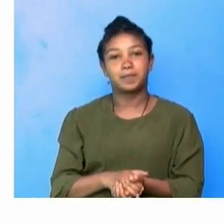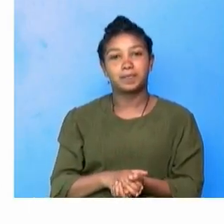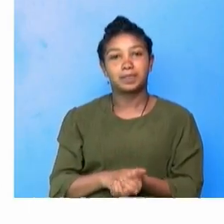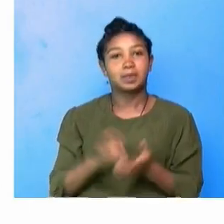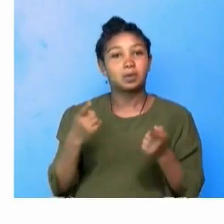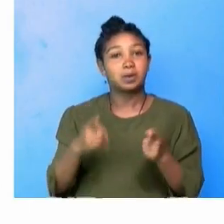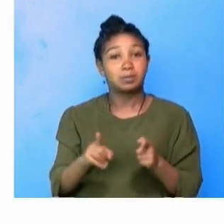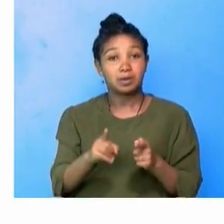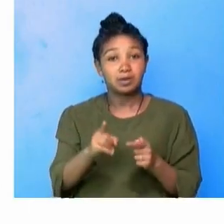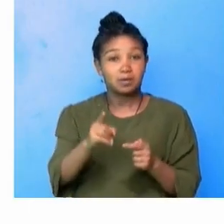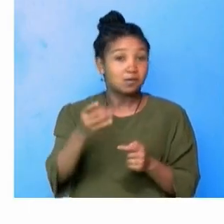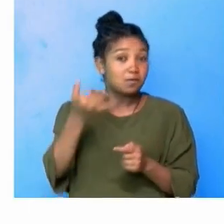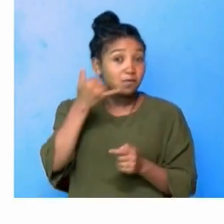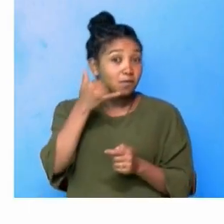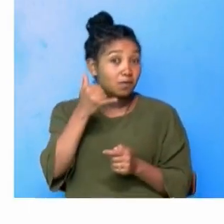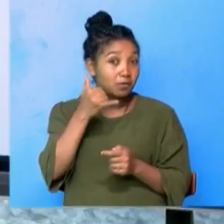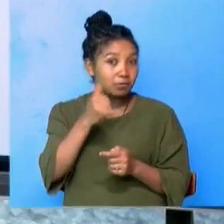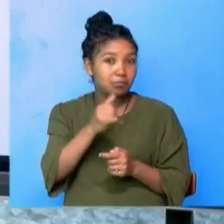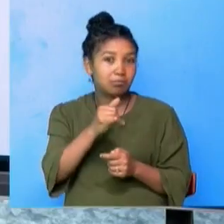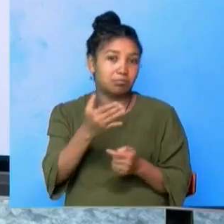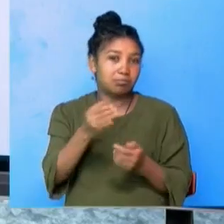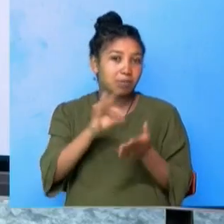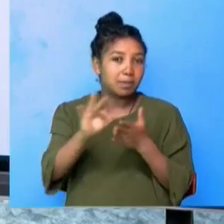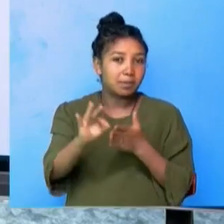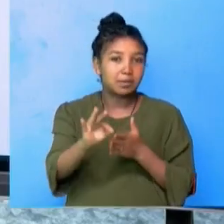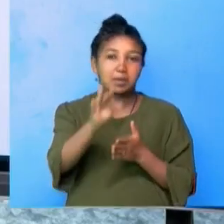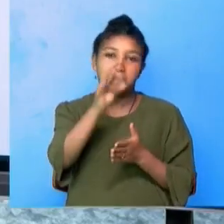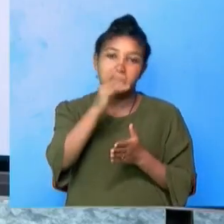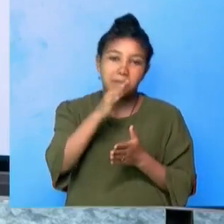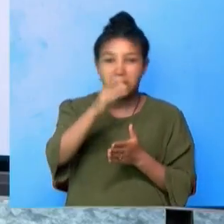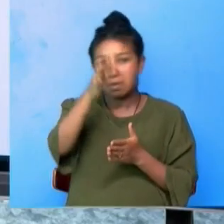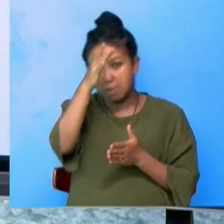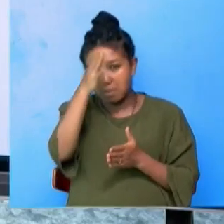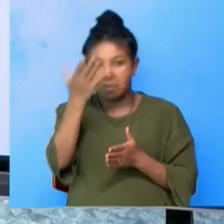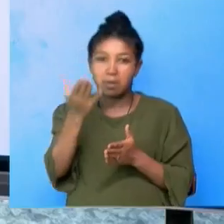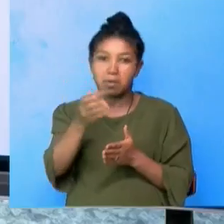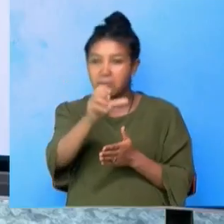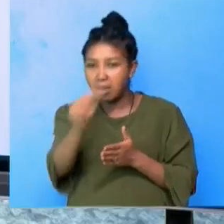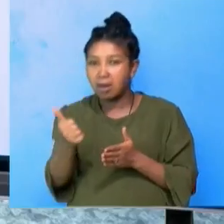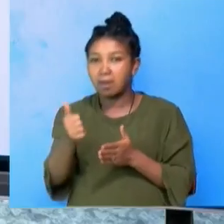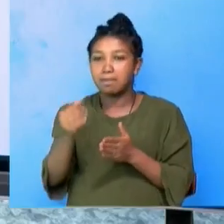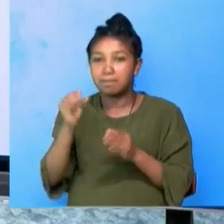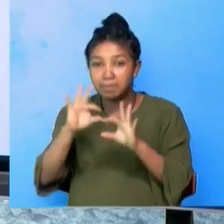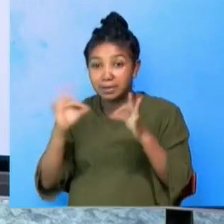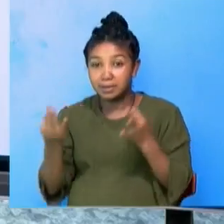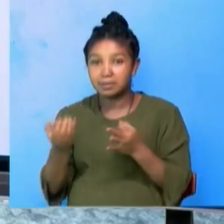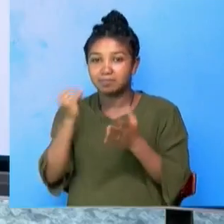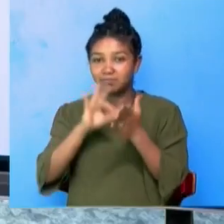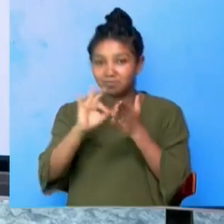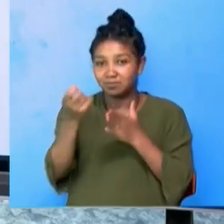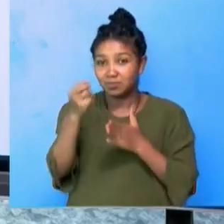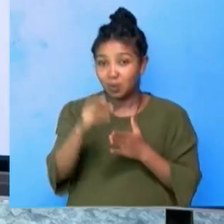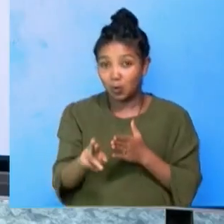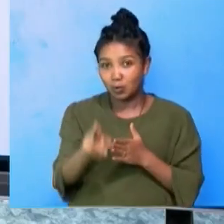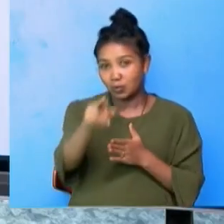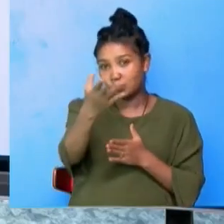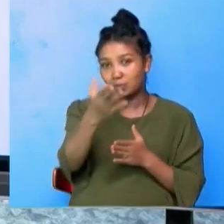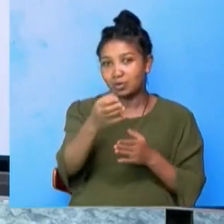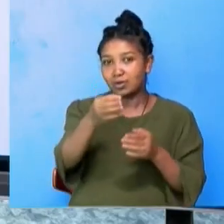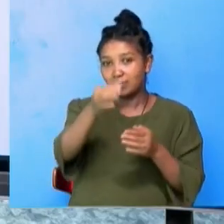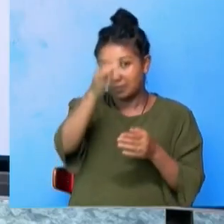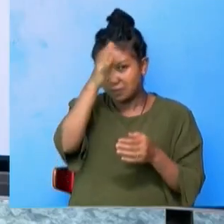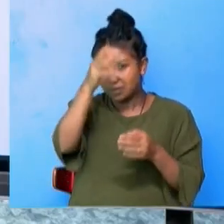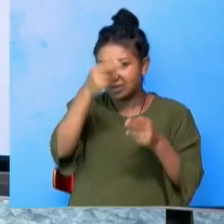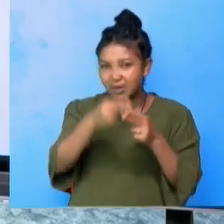When we say phone number, your parents' or your guardian's phone number. And also your father's name,